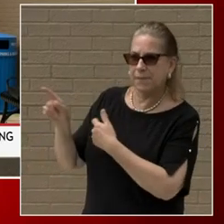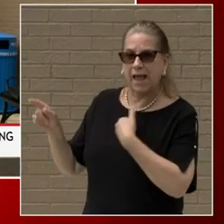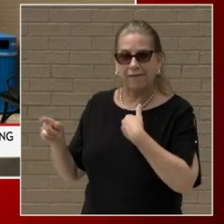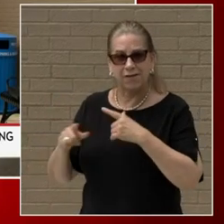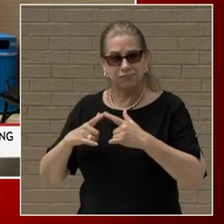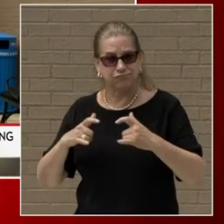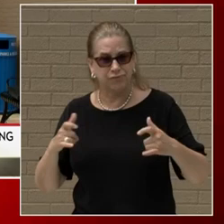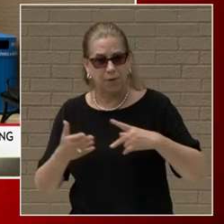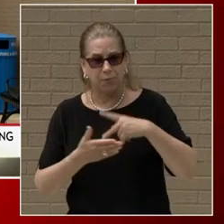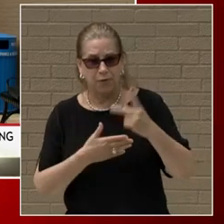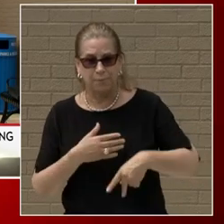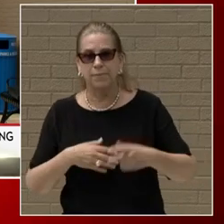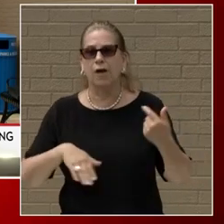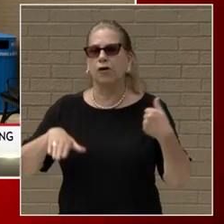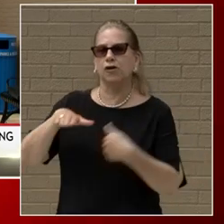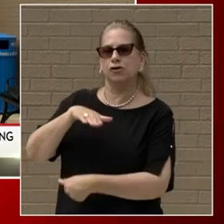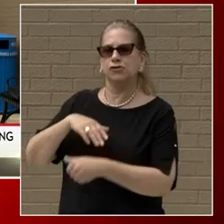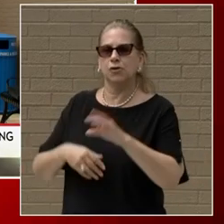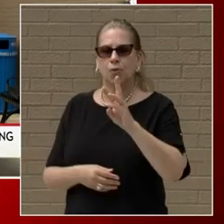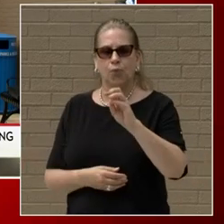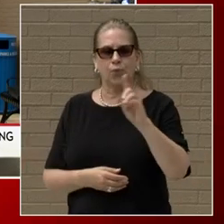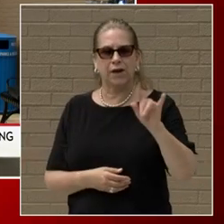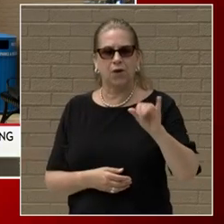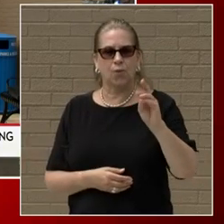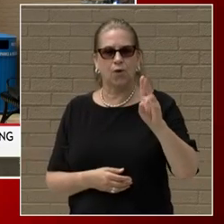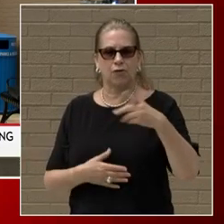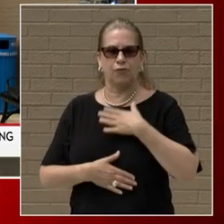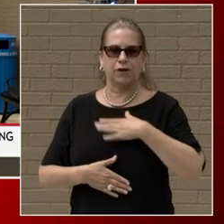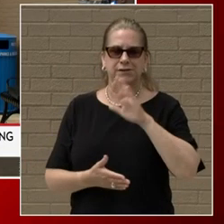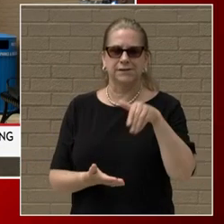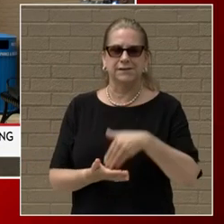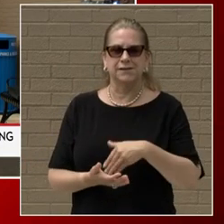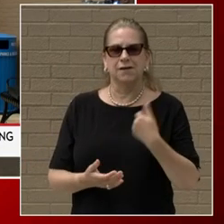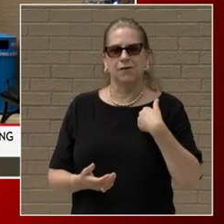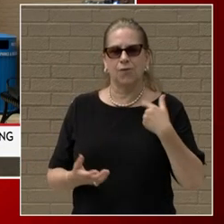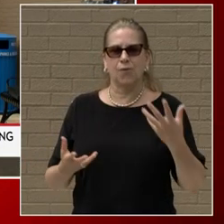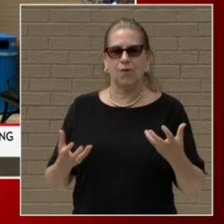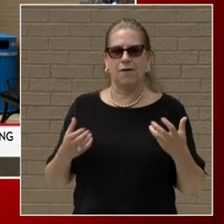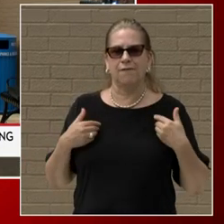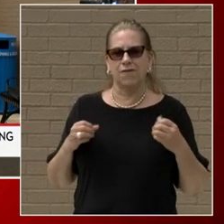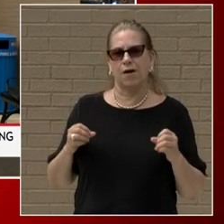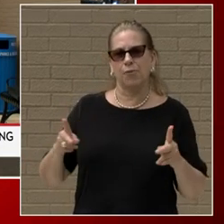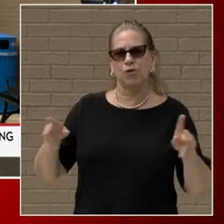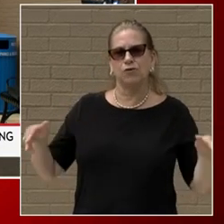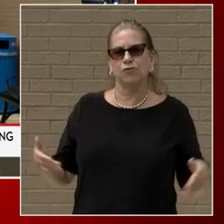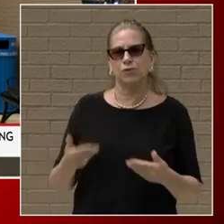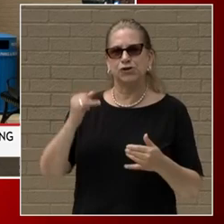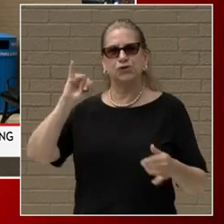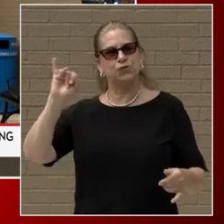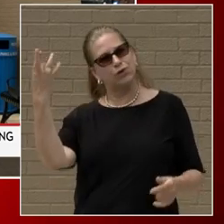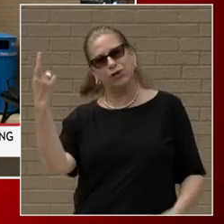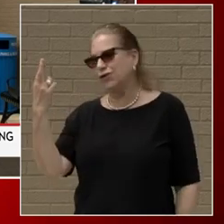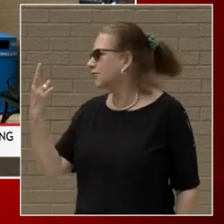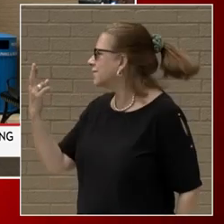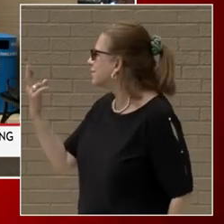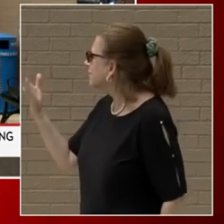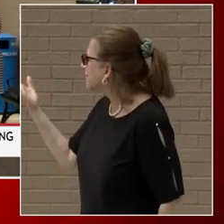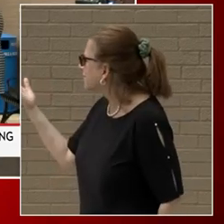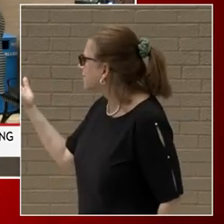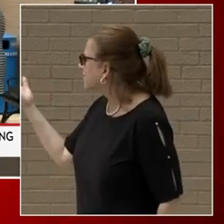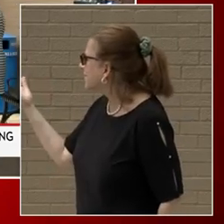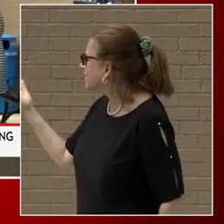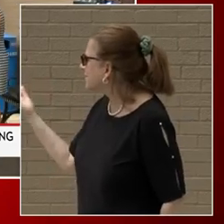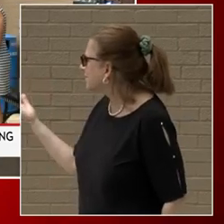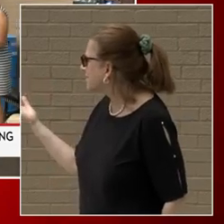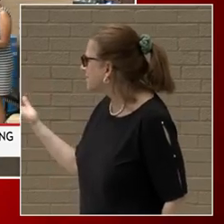Ward Recreation Center. So without further ado, I want to introduce to some, present to others, Mr. Woody Ward Jr. All right.